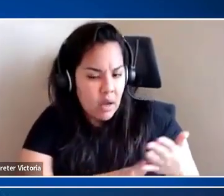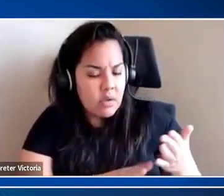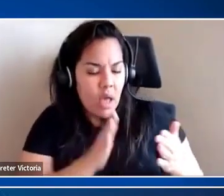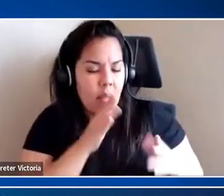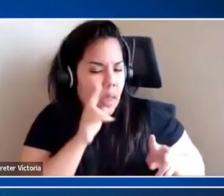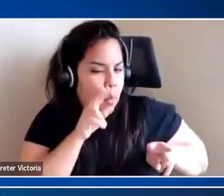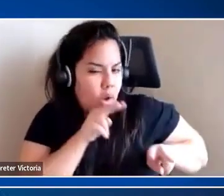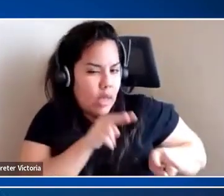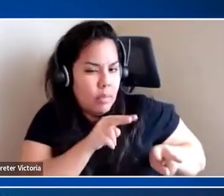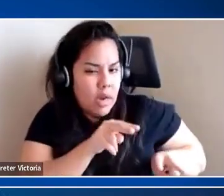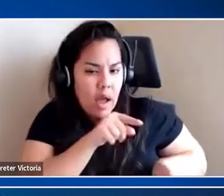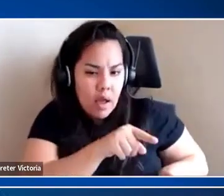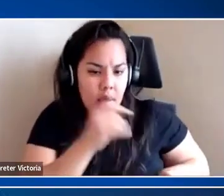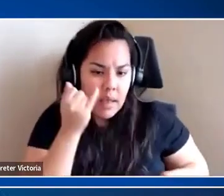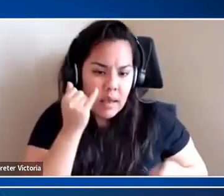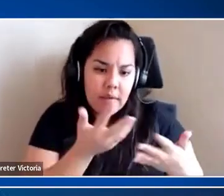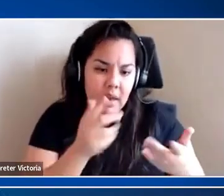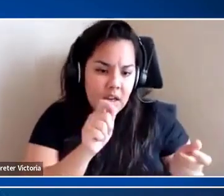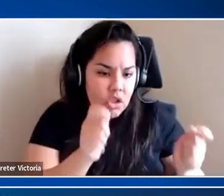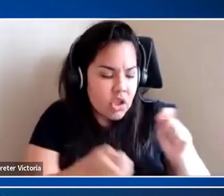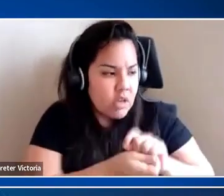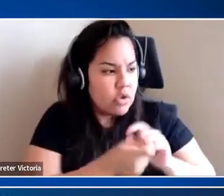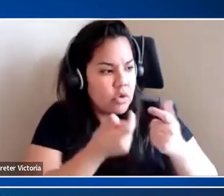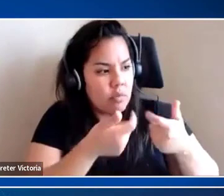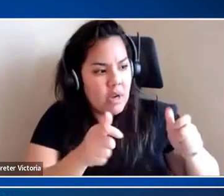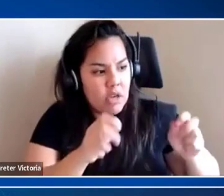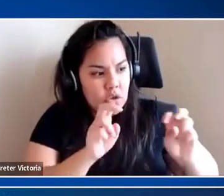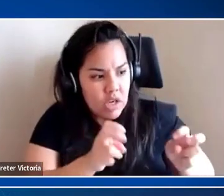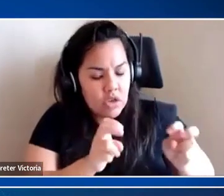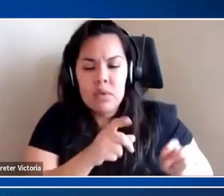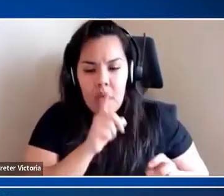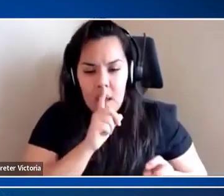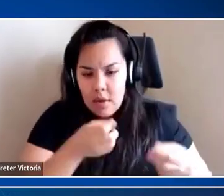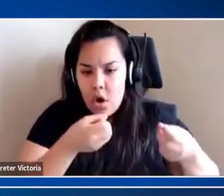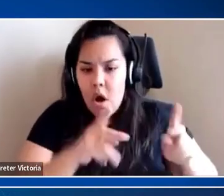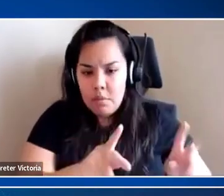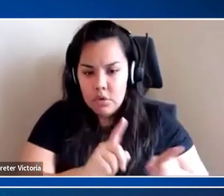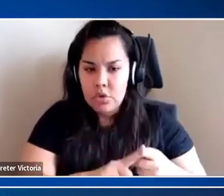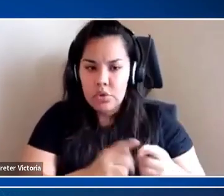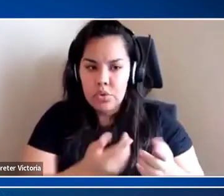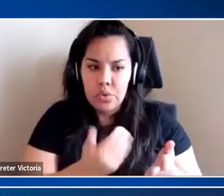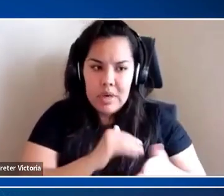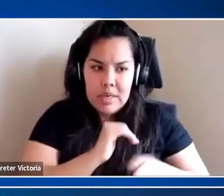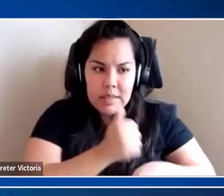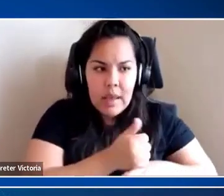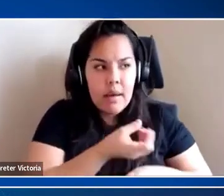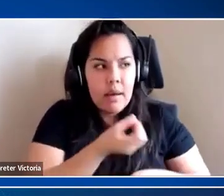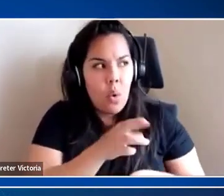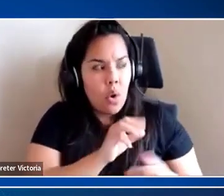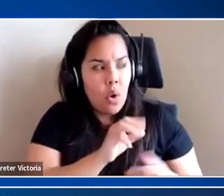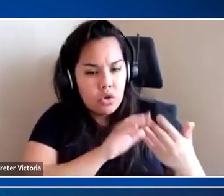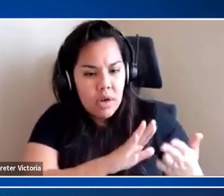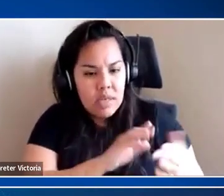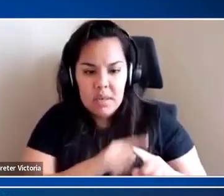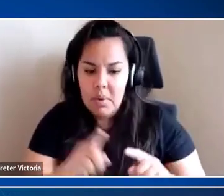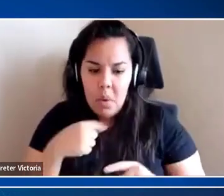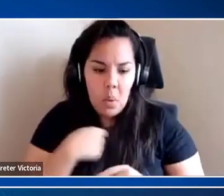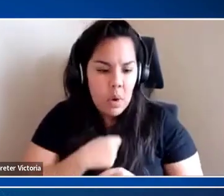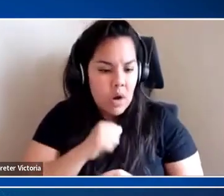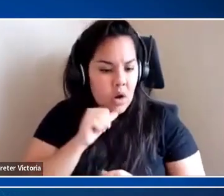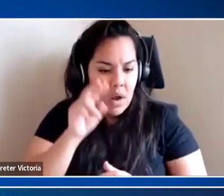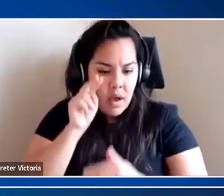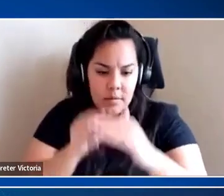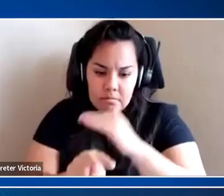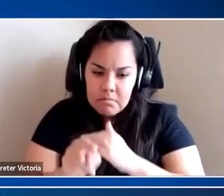are any changes or major issues, they do have opportunities to reset it or address it. But we're not anticipating any